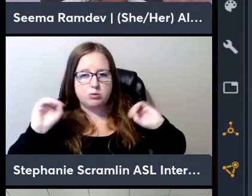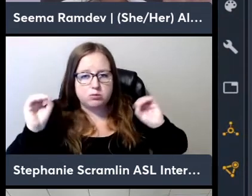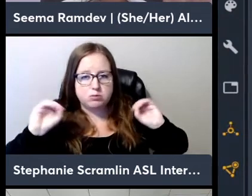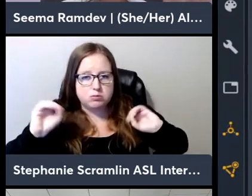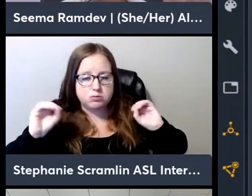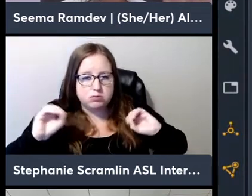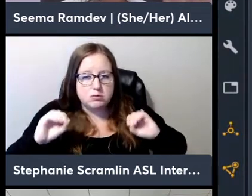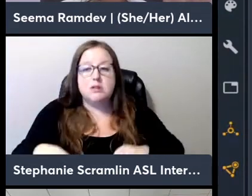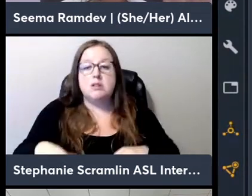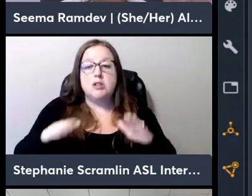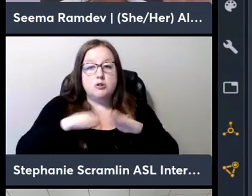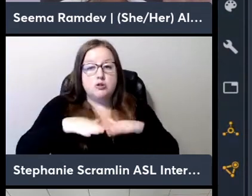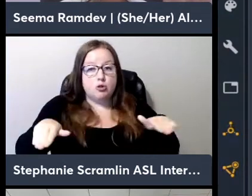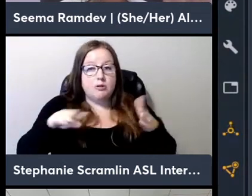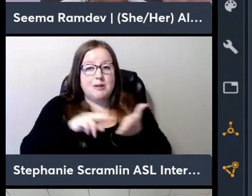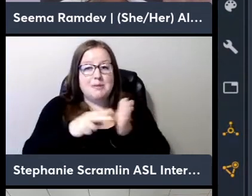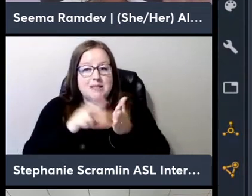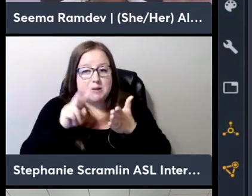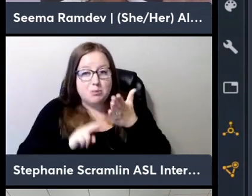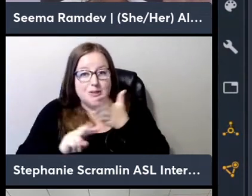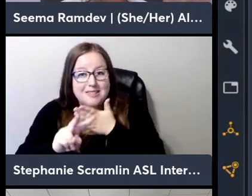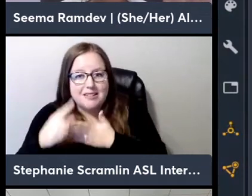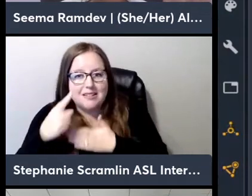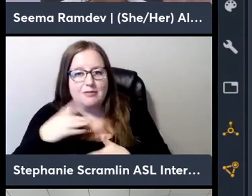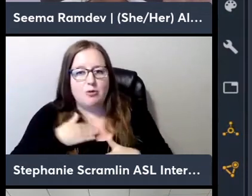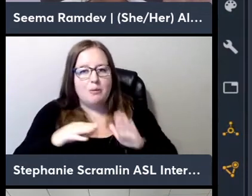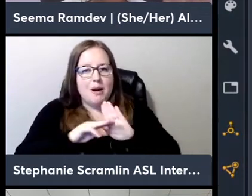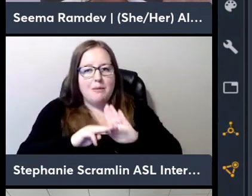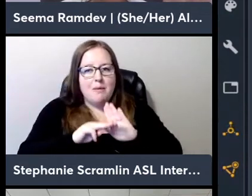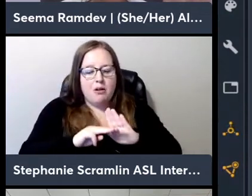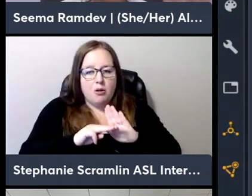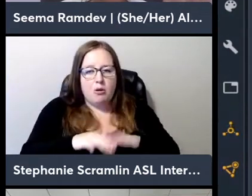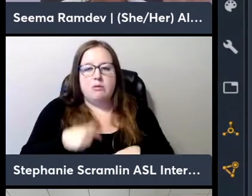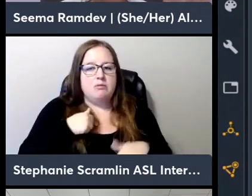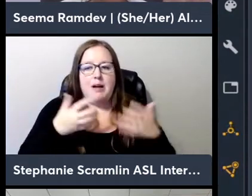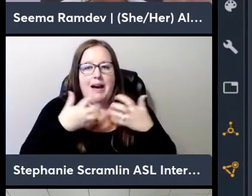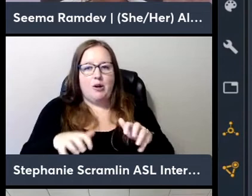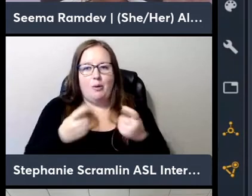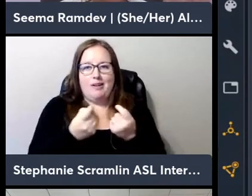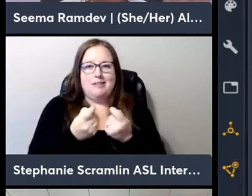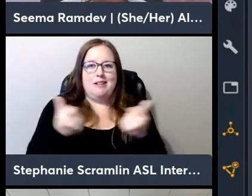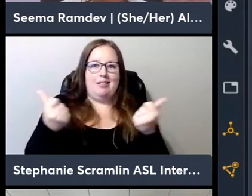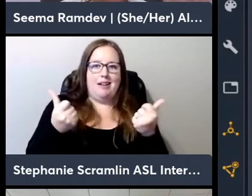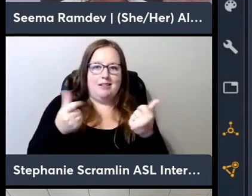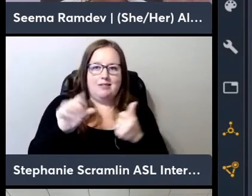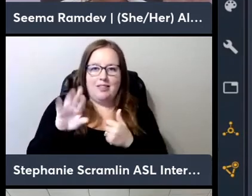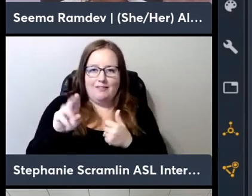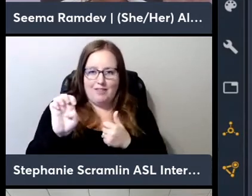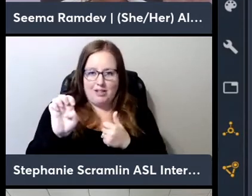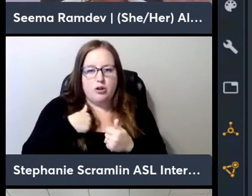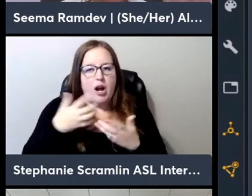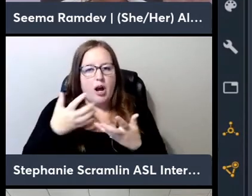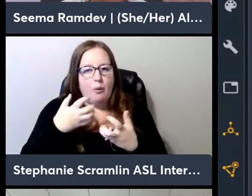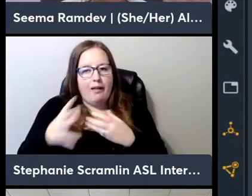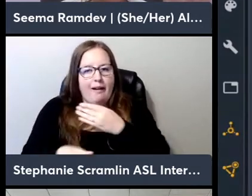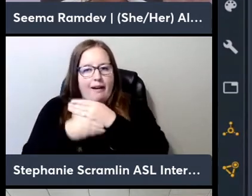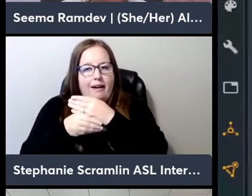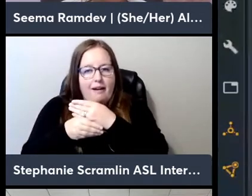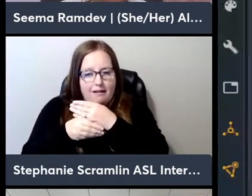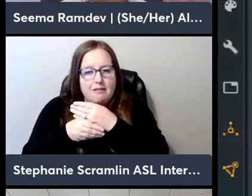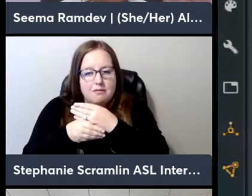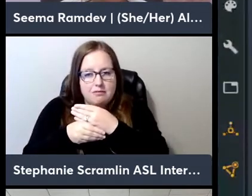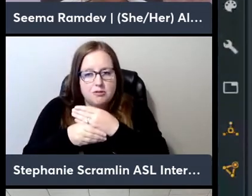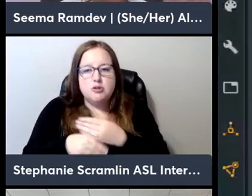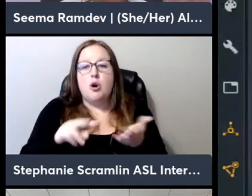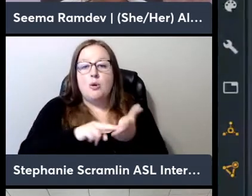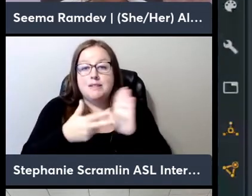be predictive for my model. And I don't want to delete this feature group and recreate it. So I'm going to add a feature